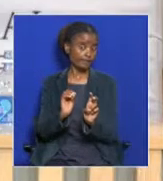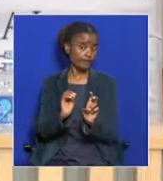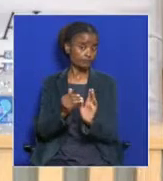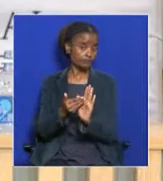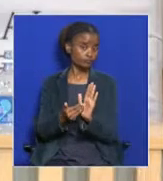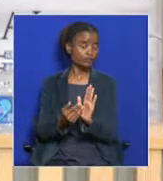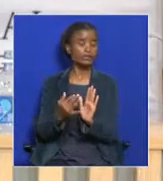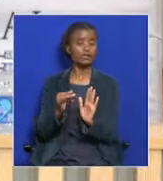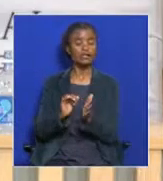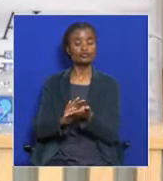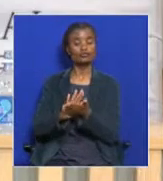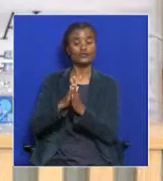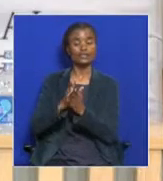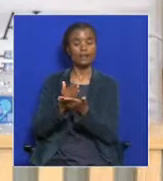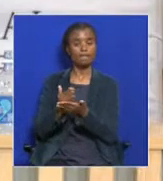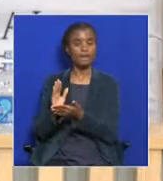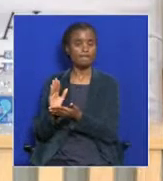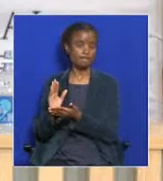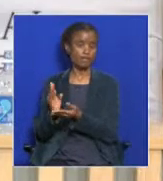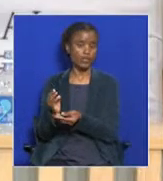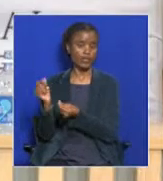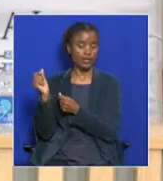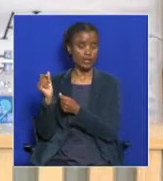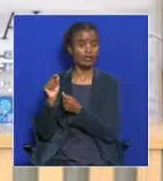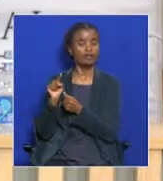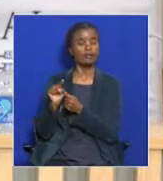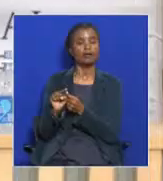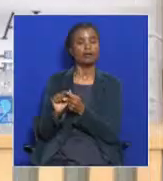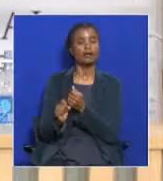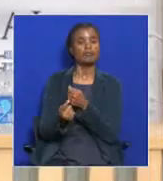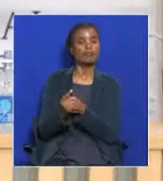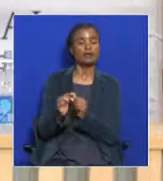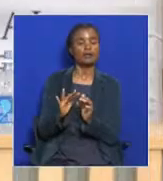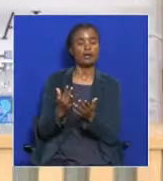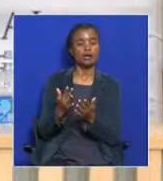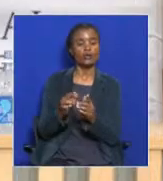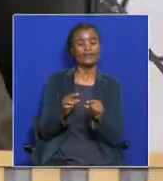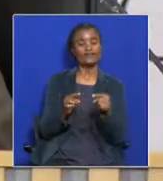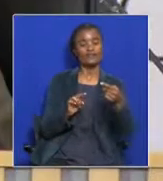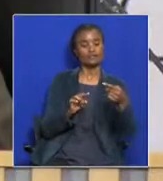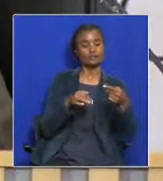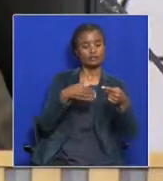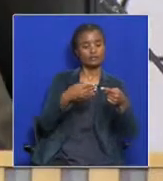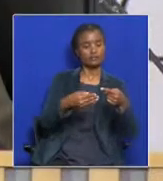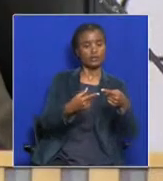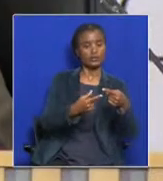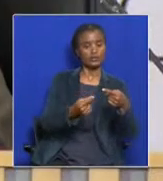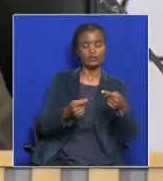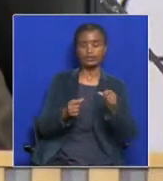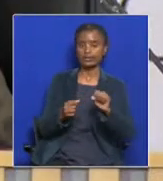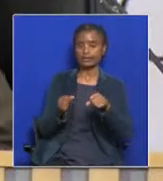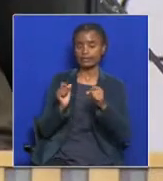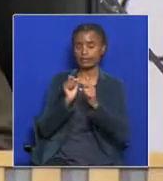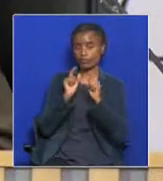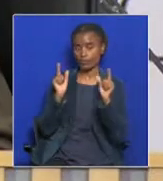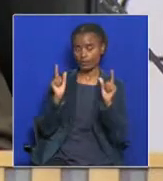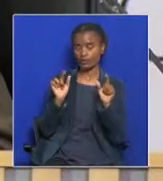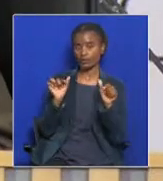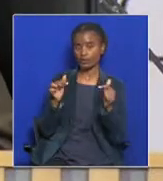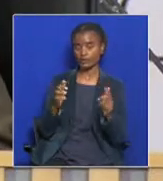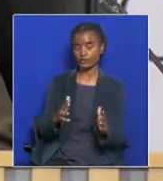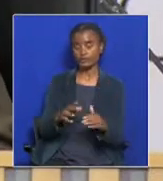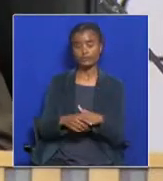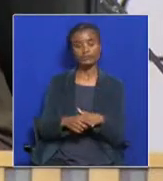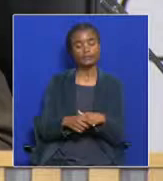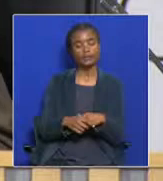desired happen without Yes. complying even with the very first step? No, yes, I'm fully aware of this, Commissioner. Yes. I think the warrant